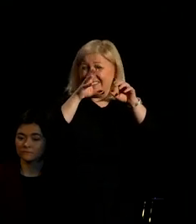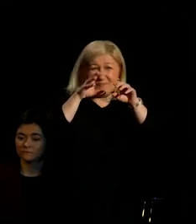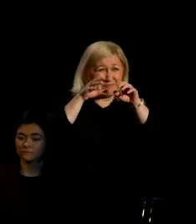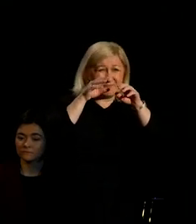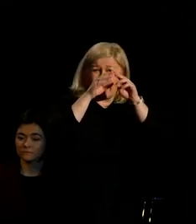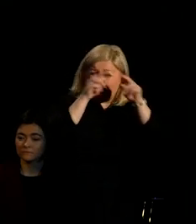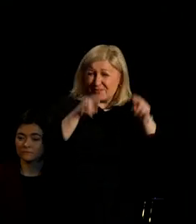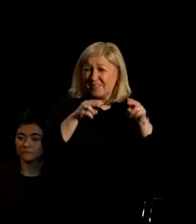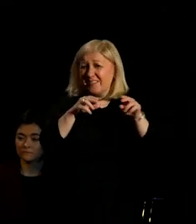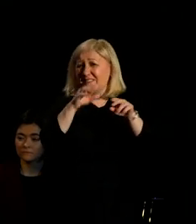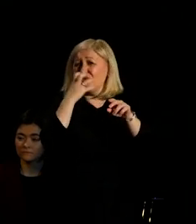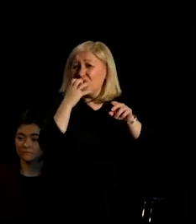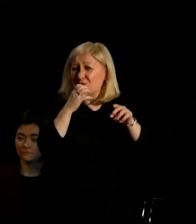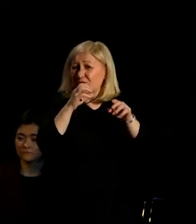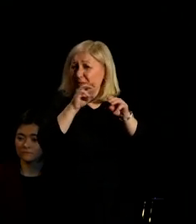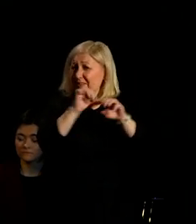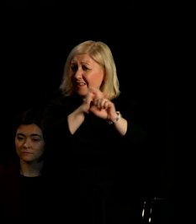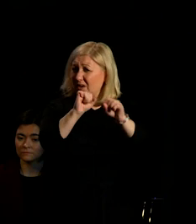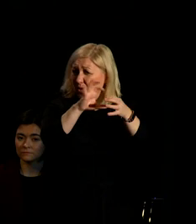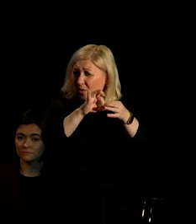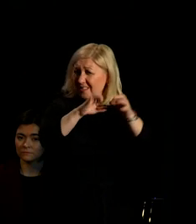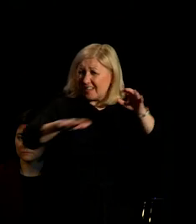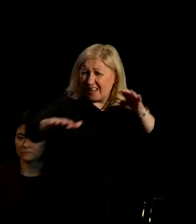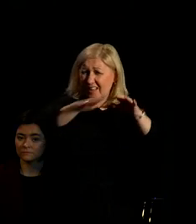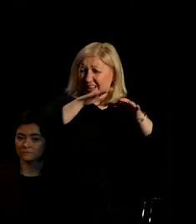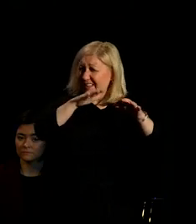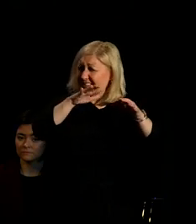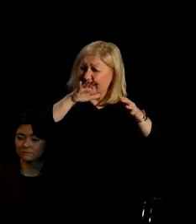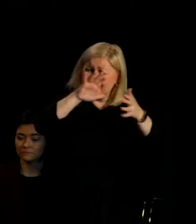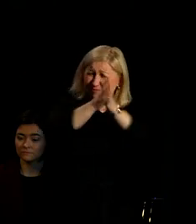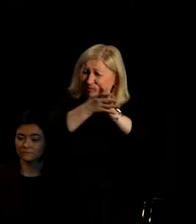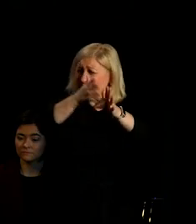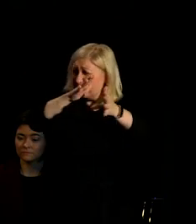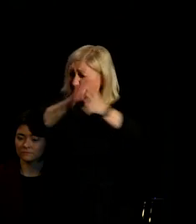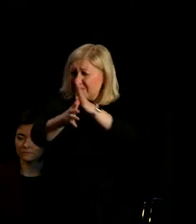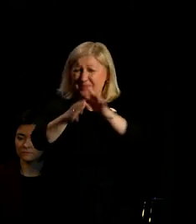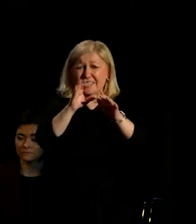set ablaze. Windows were smashed, leaving the streets strewn with glass.